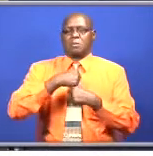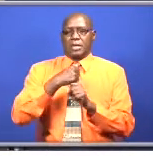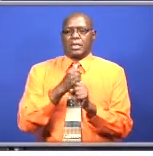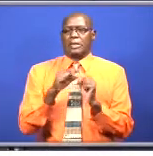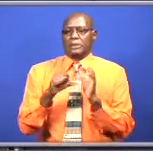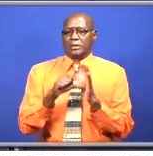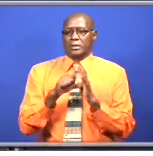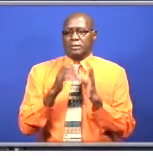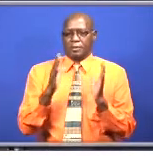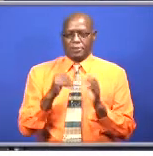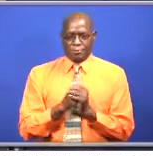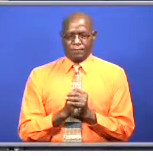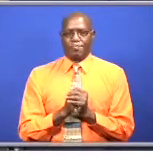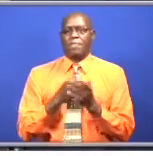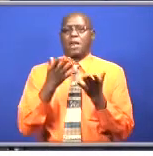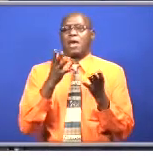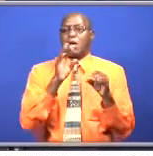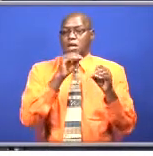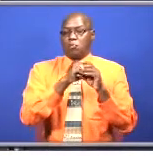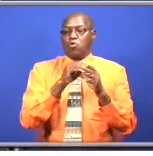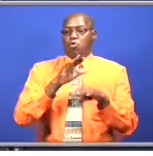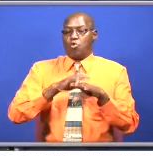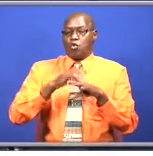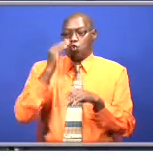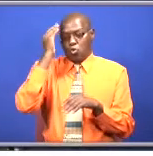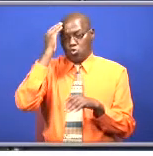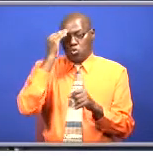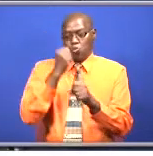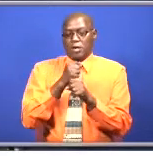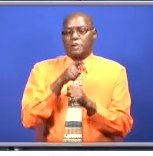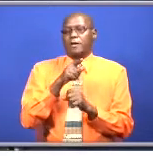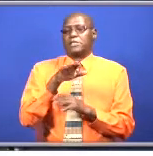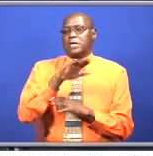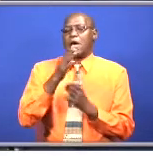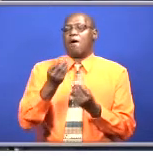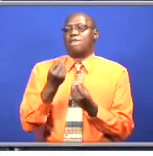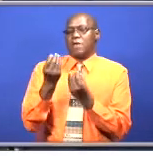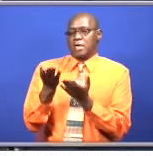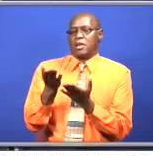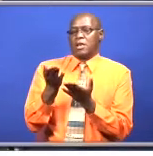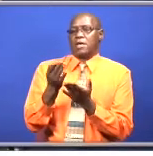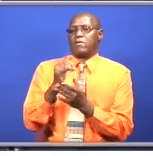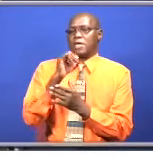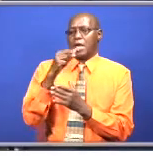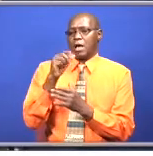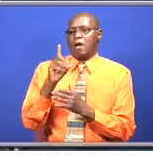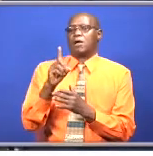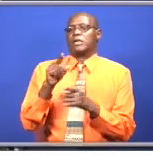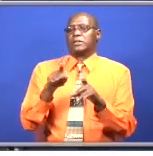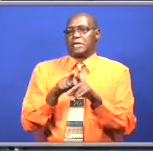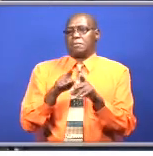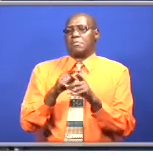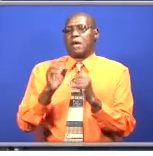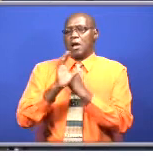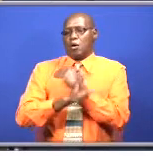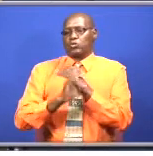puts his own knowledge and work in this area to the avail of IGAD and the countries in the Horn